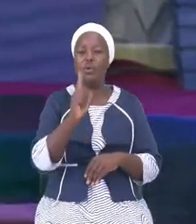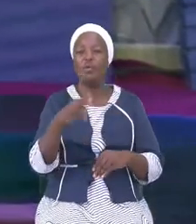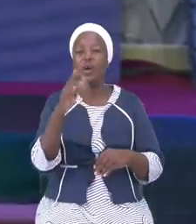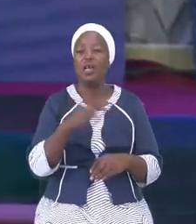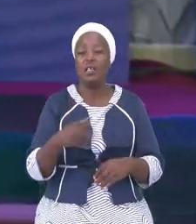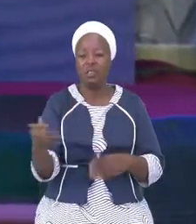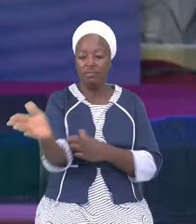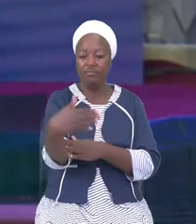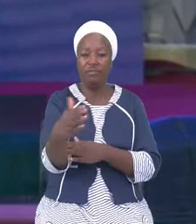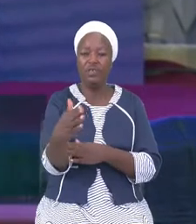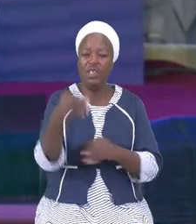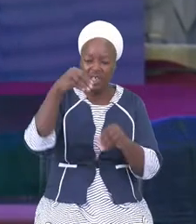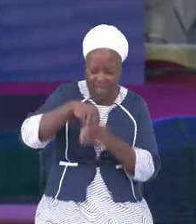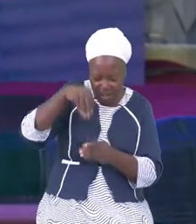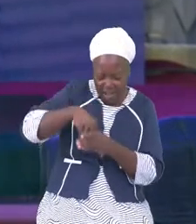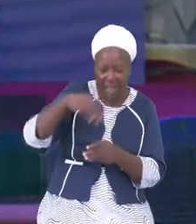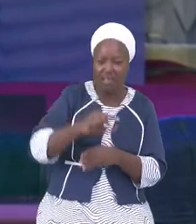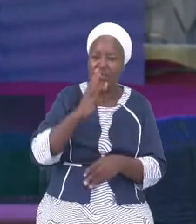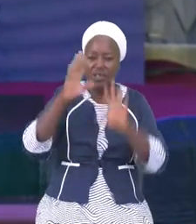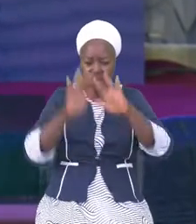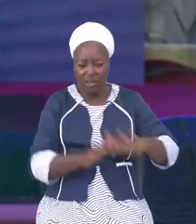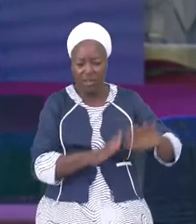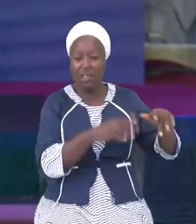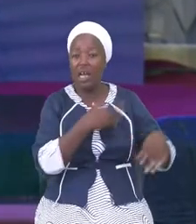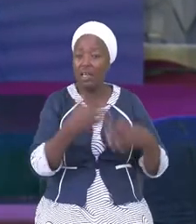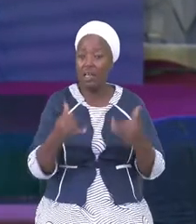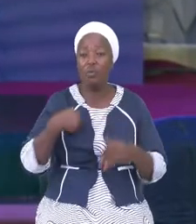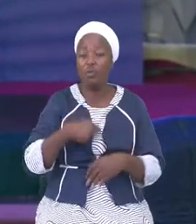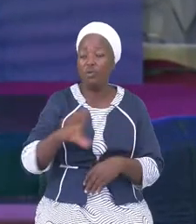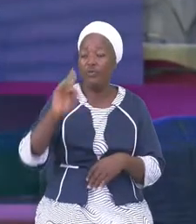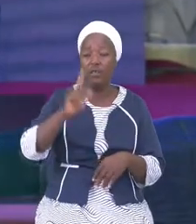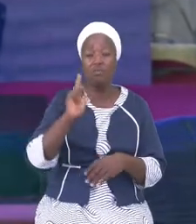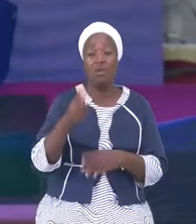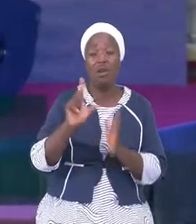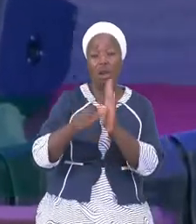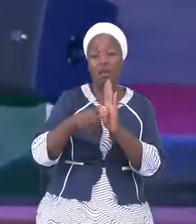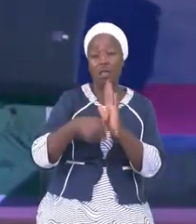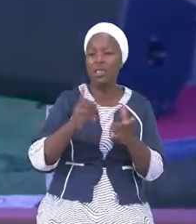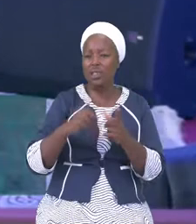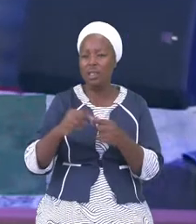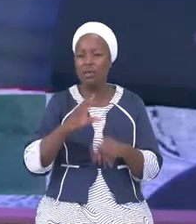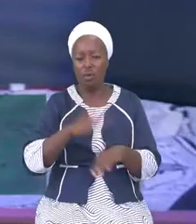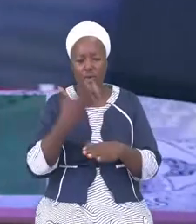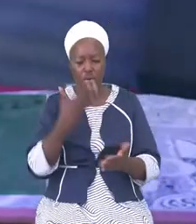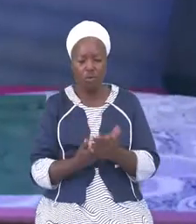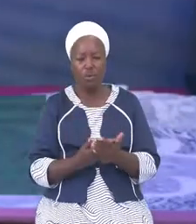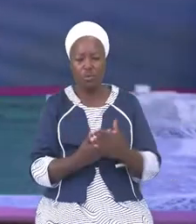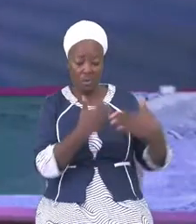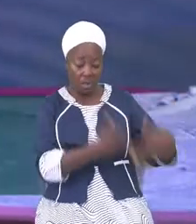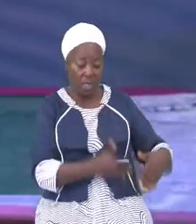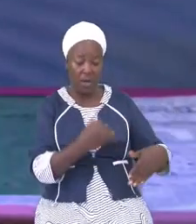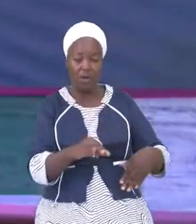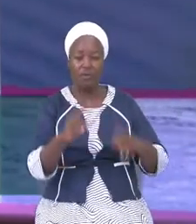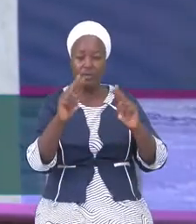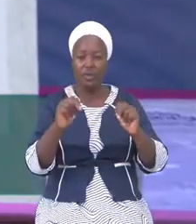whale inside the sea, and now we find him later on the good side of